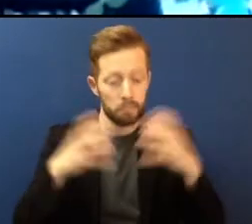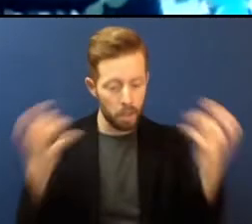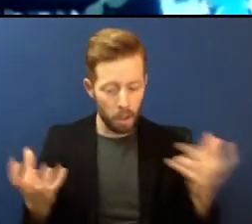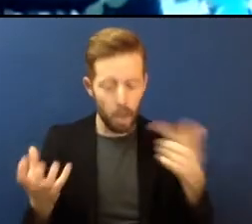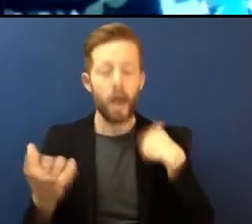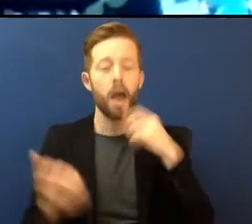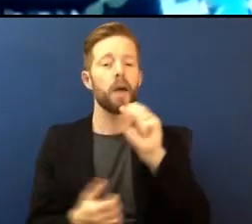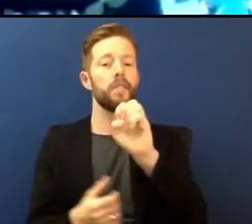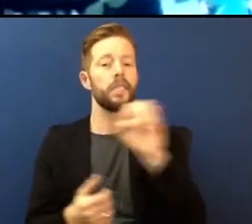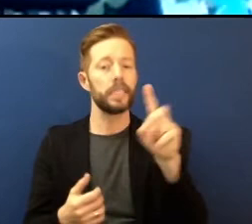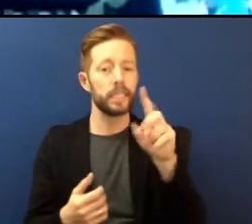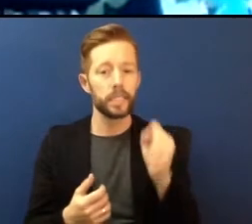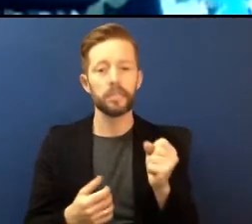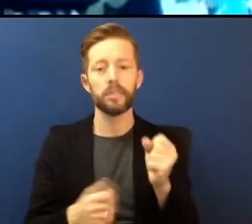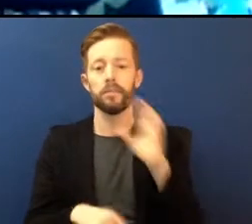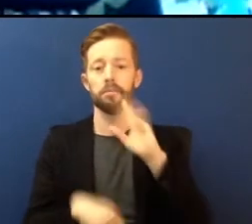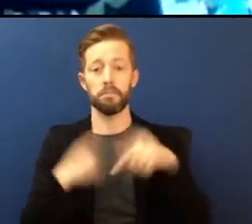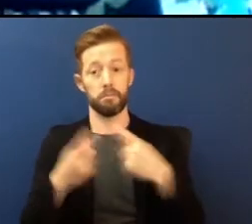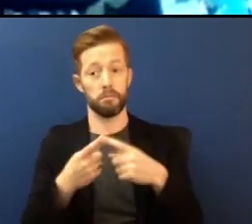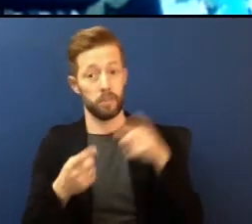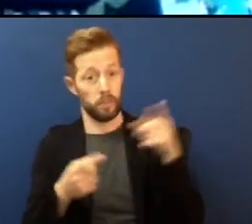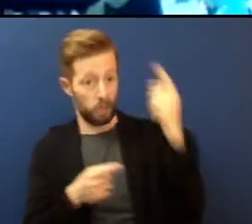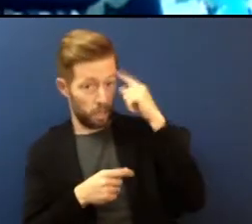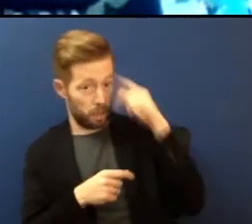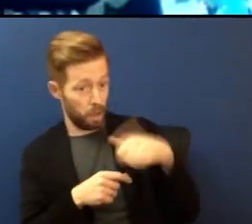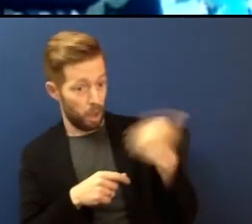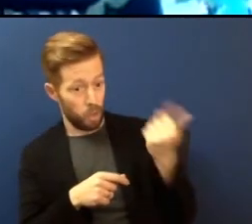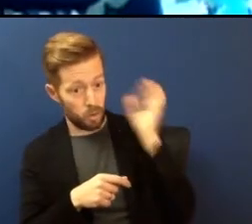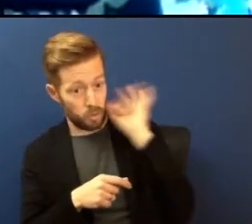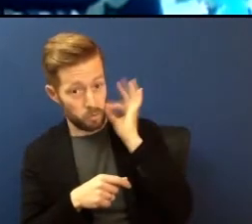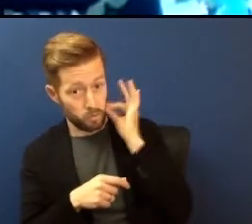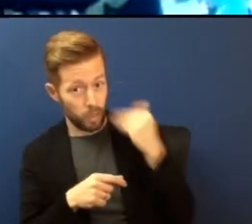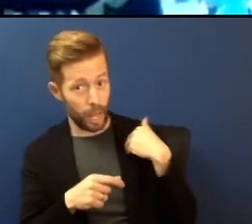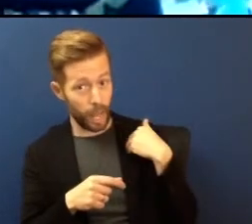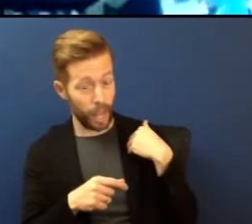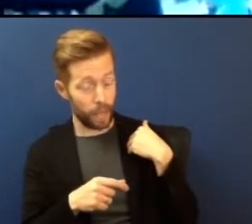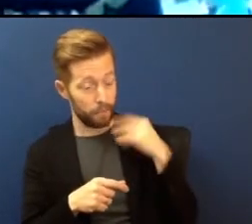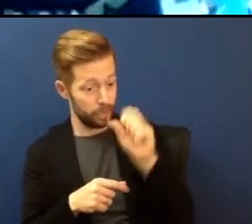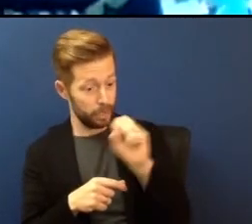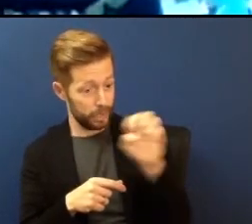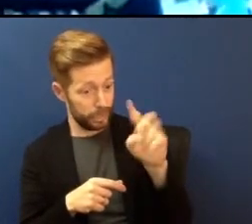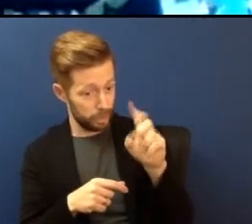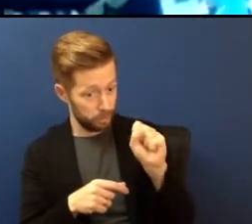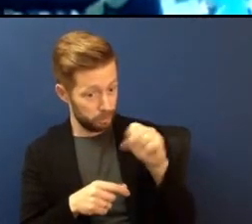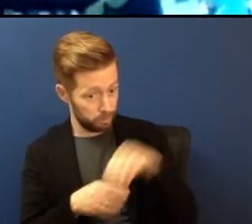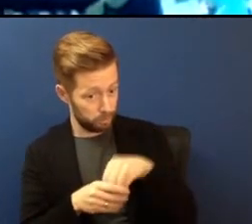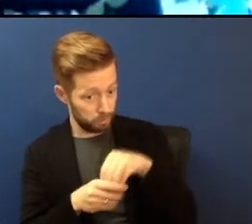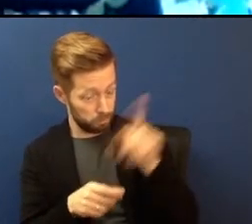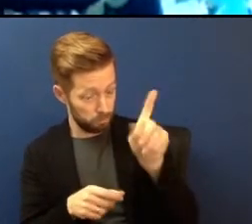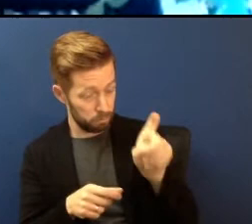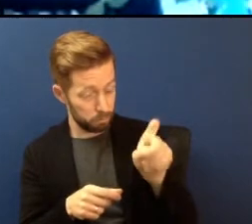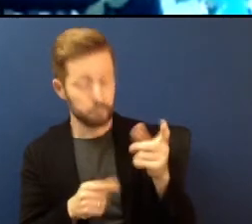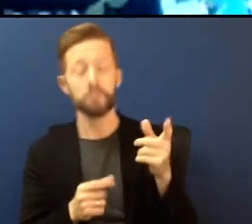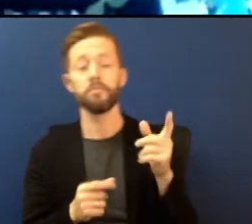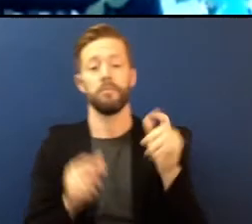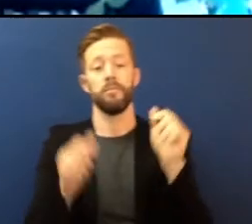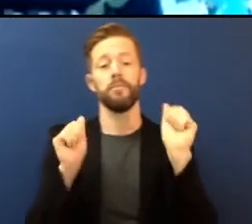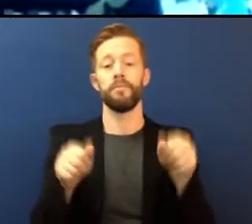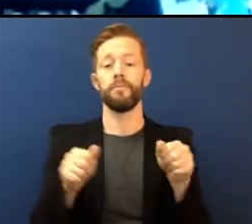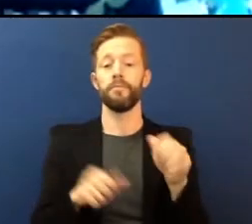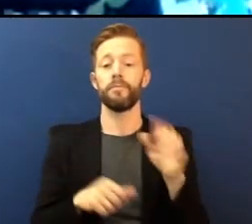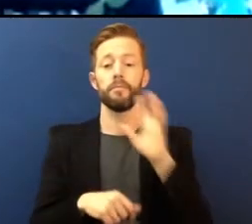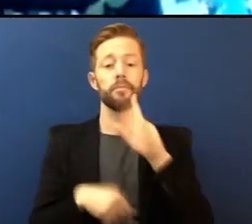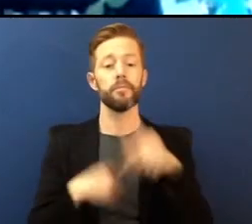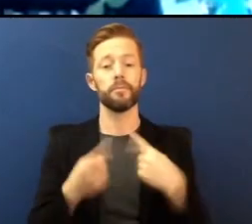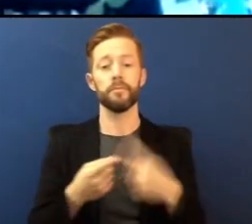the pumpkin? You can find seeds, and you can talk about, well, do you think other fruit also have seeds in them? You could investigate that.